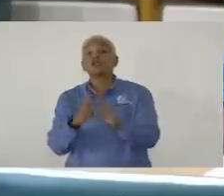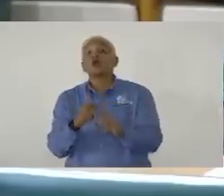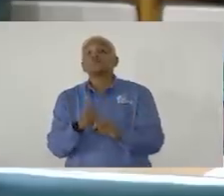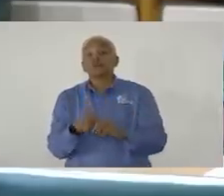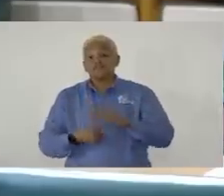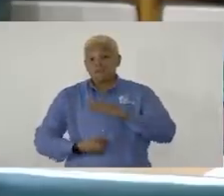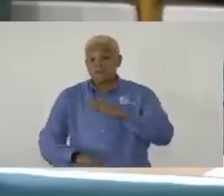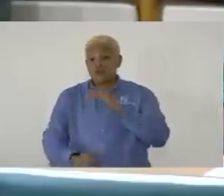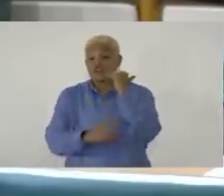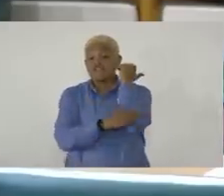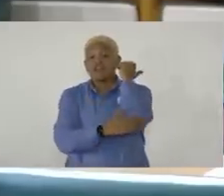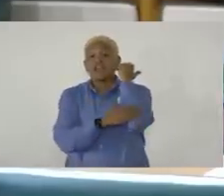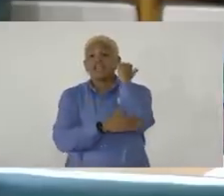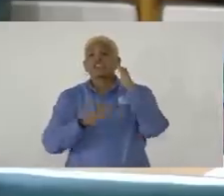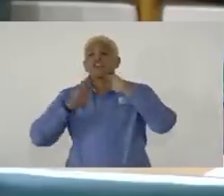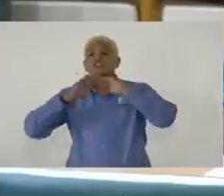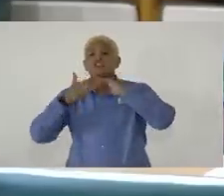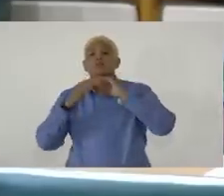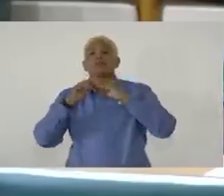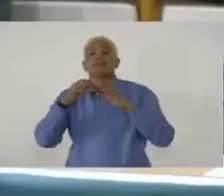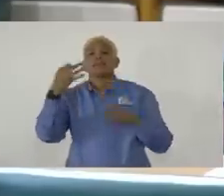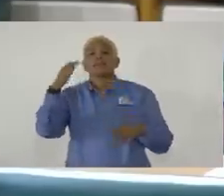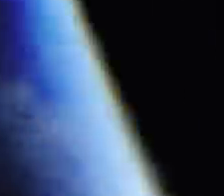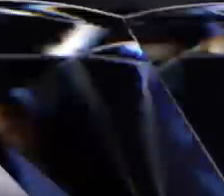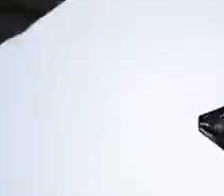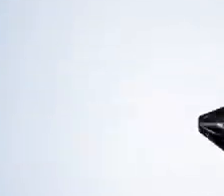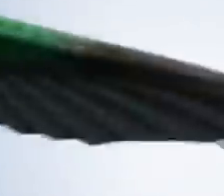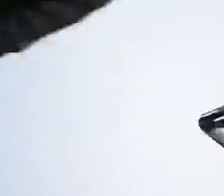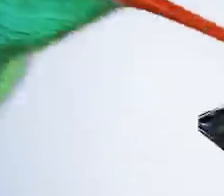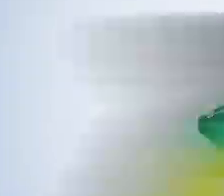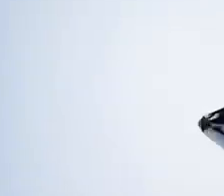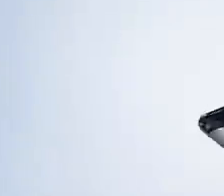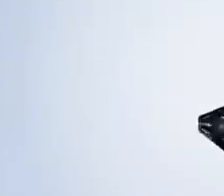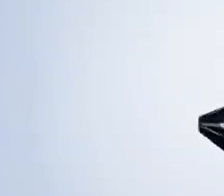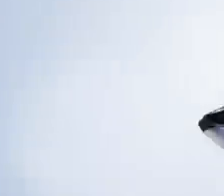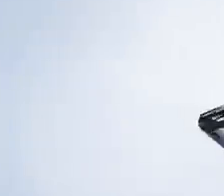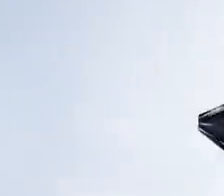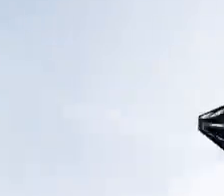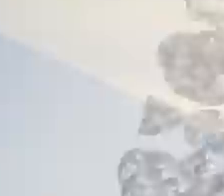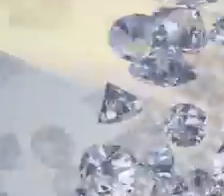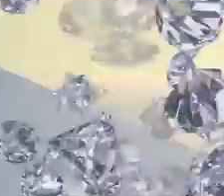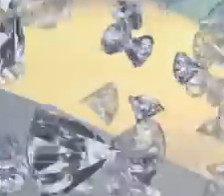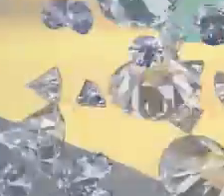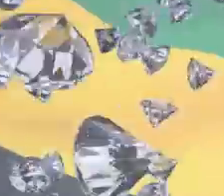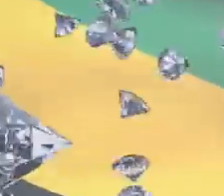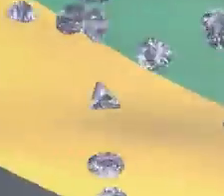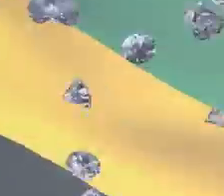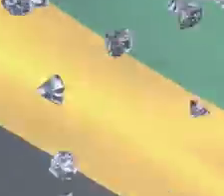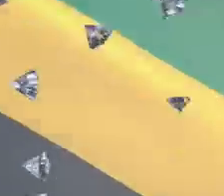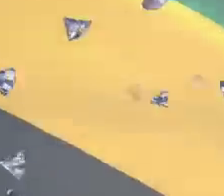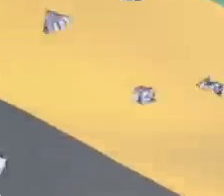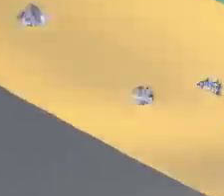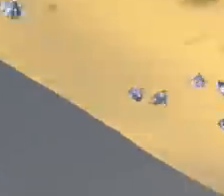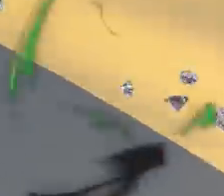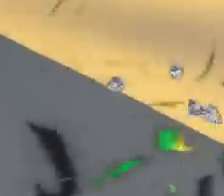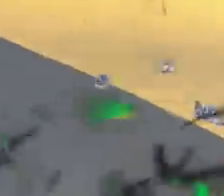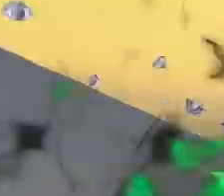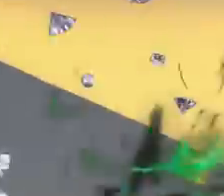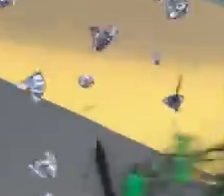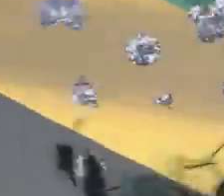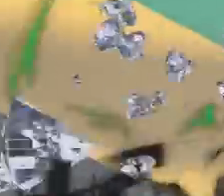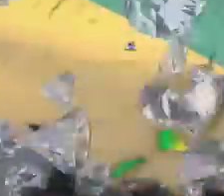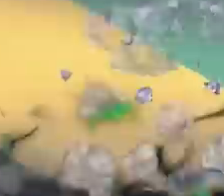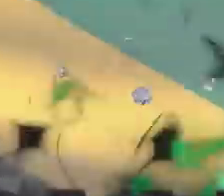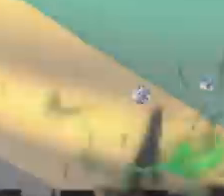of a Nation, Jamaica in 1962. In addition to this, the Diamond Jubilee Thanksgiving service will